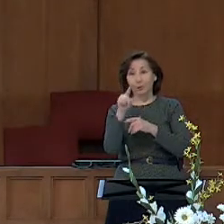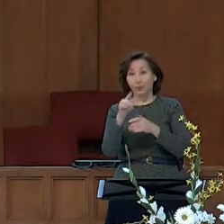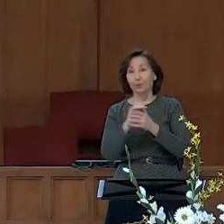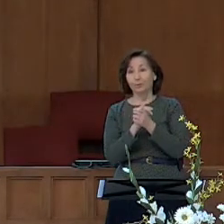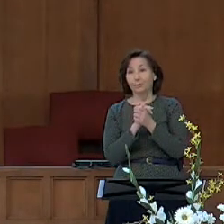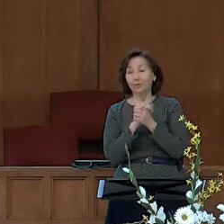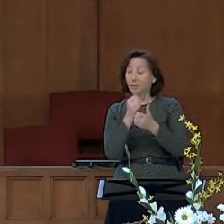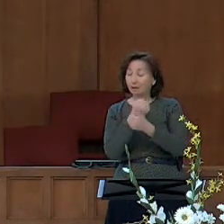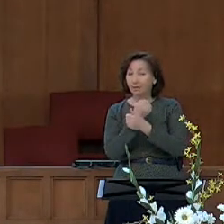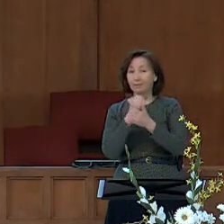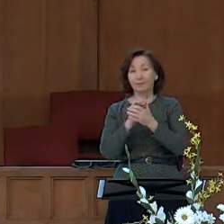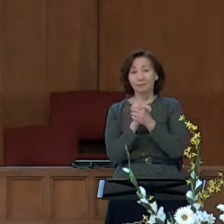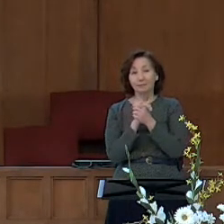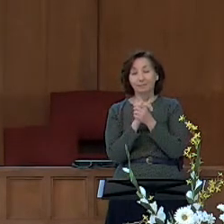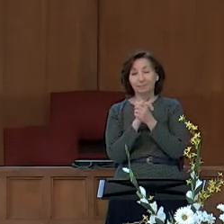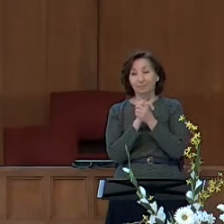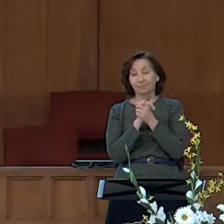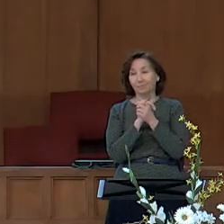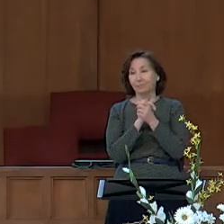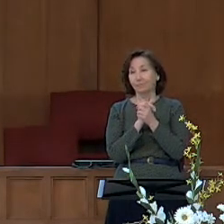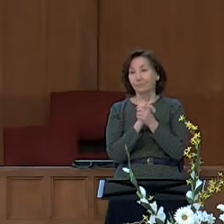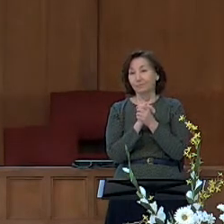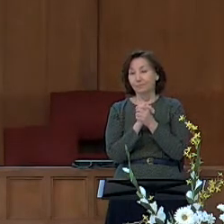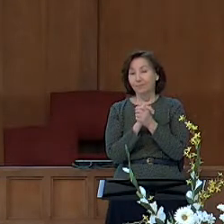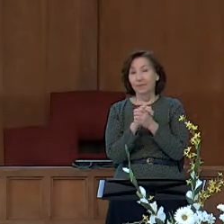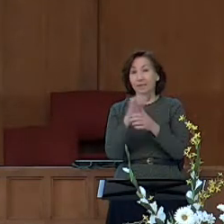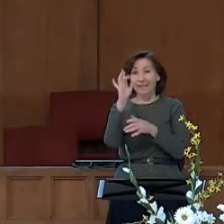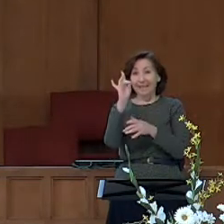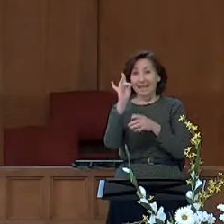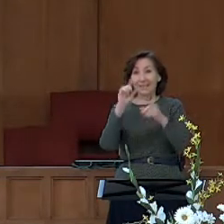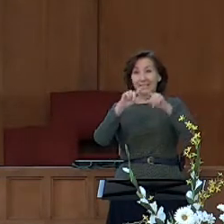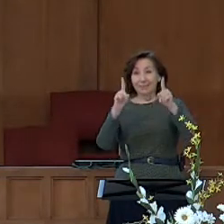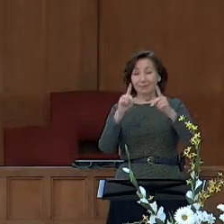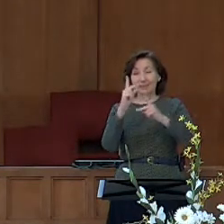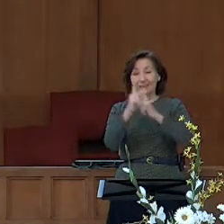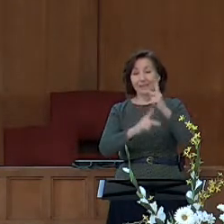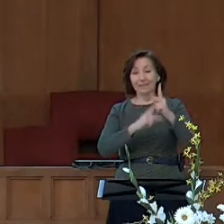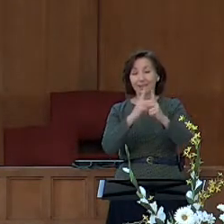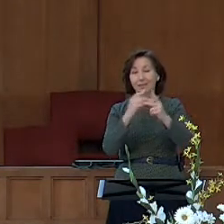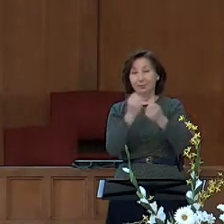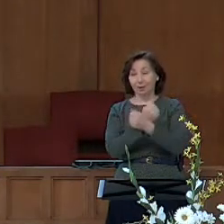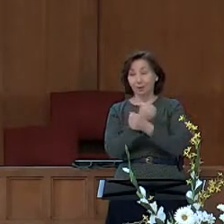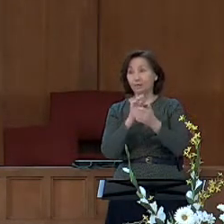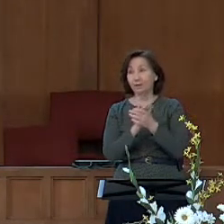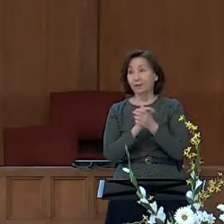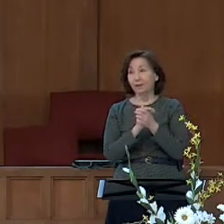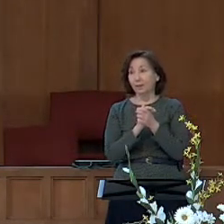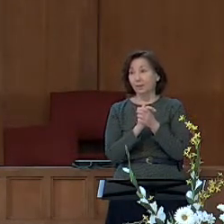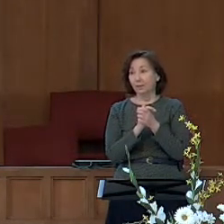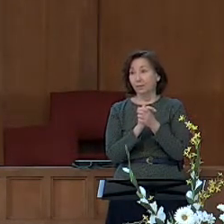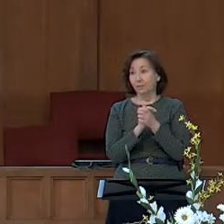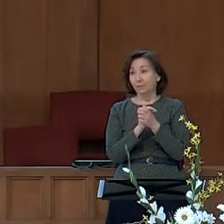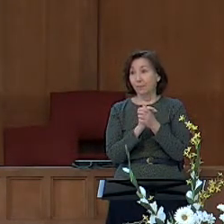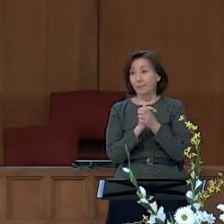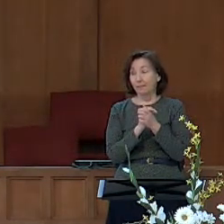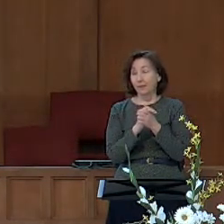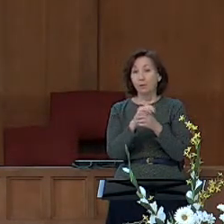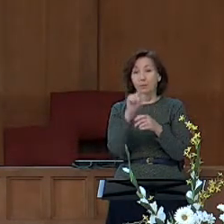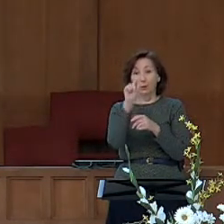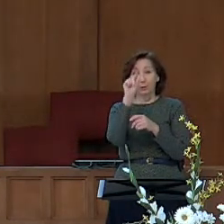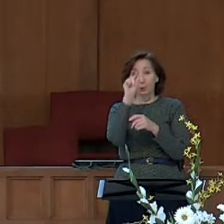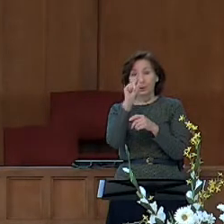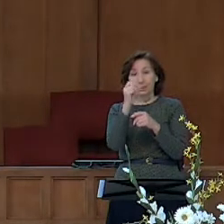to love. There are 8 different kinds of love. going with the Greek